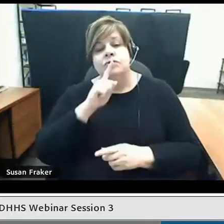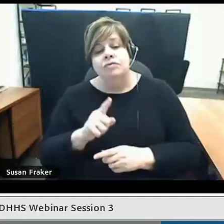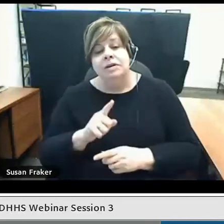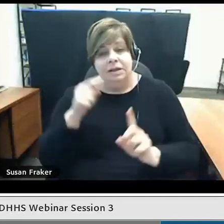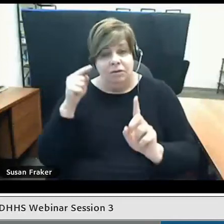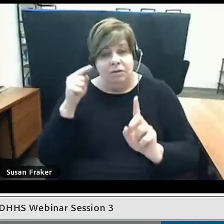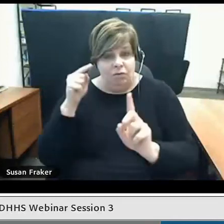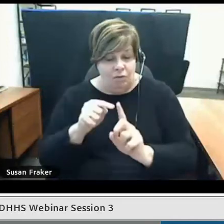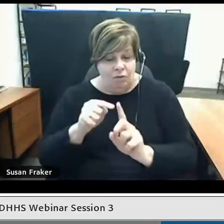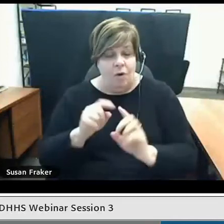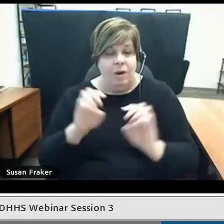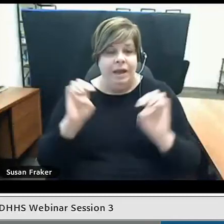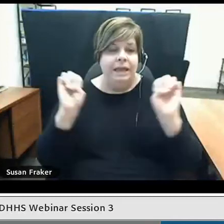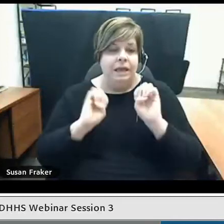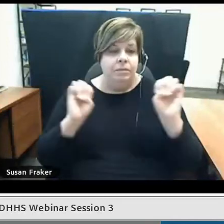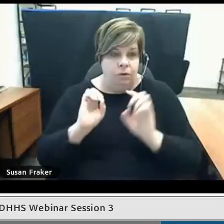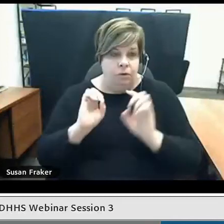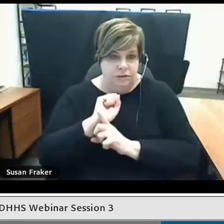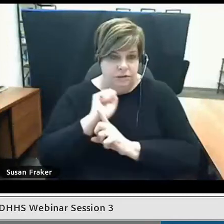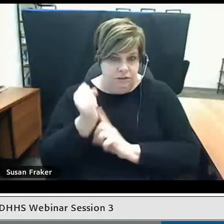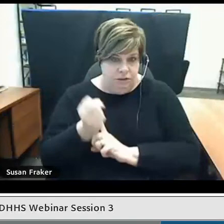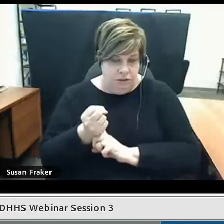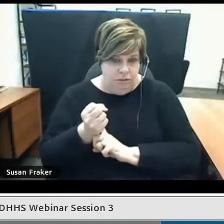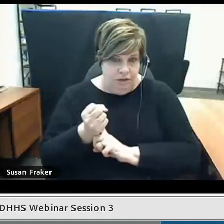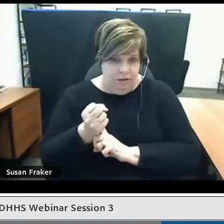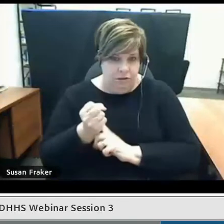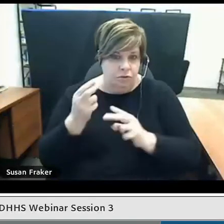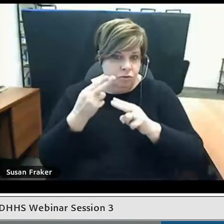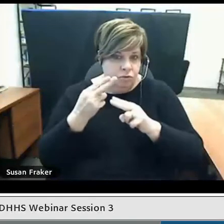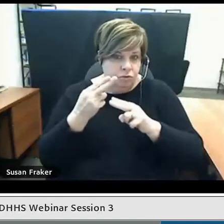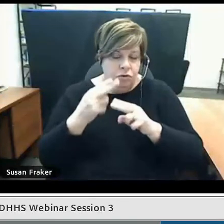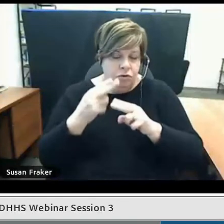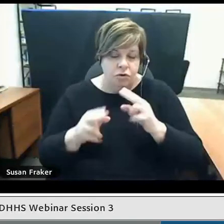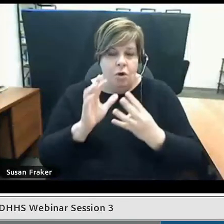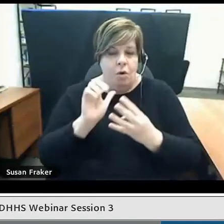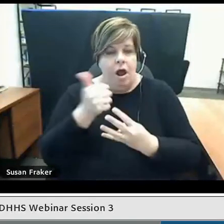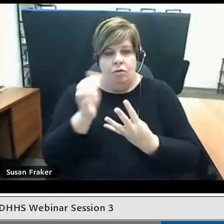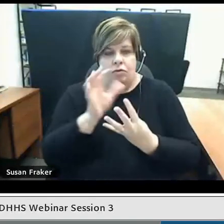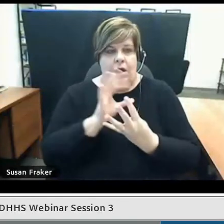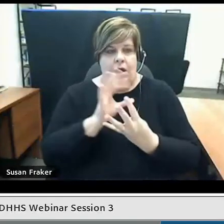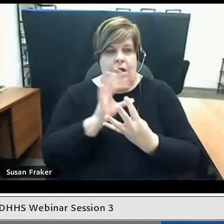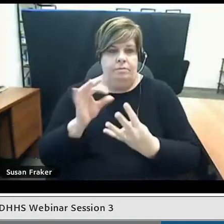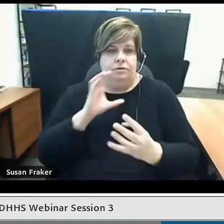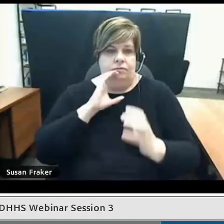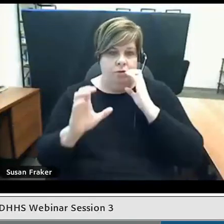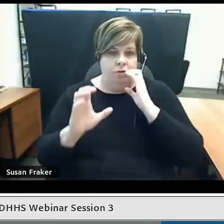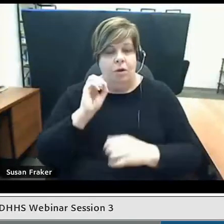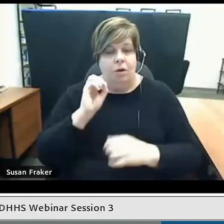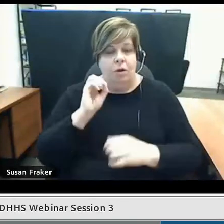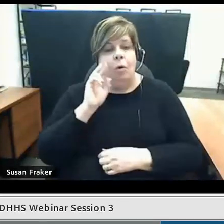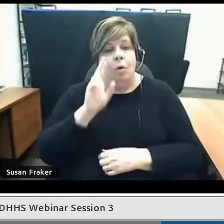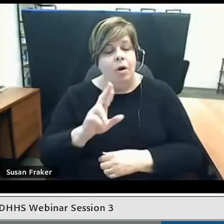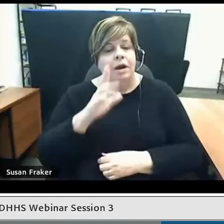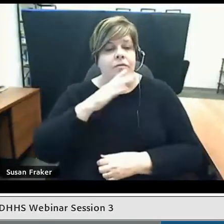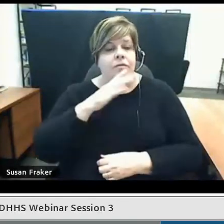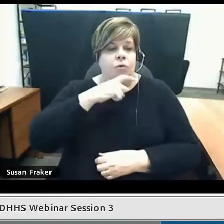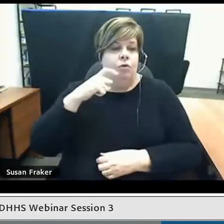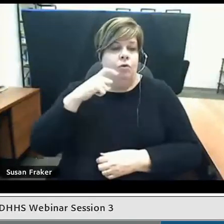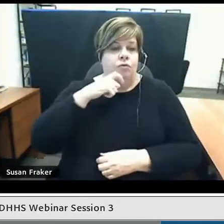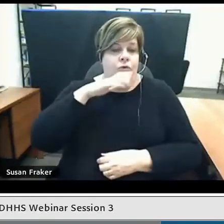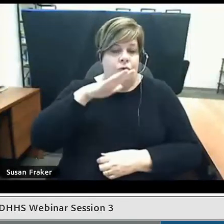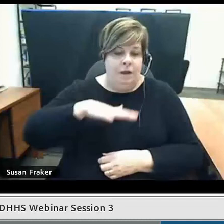for emergency situations where there's no option for communication, or if you're in a rural area and maybe